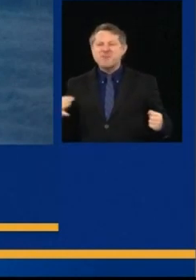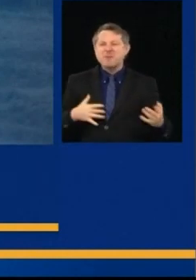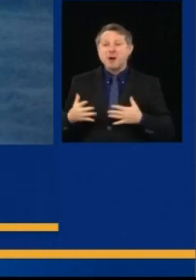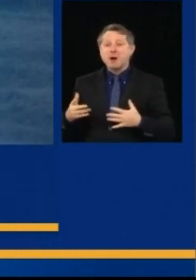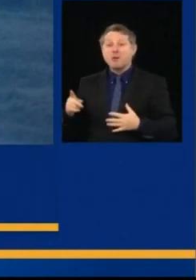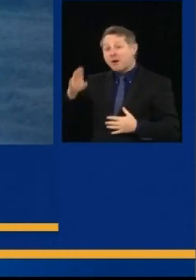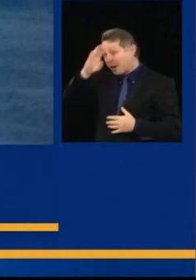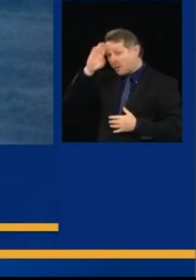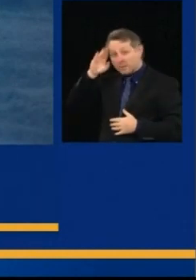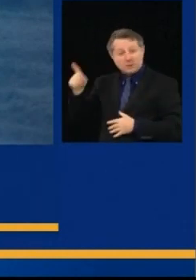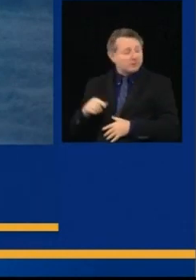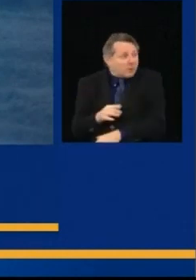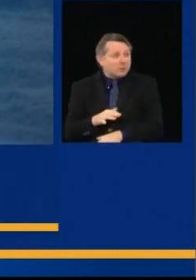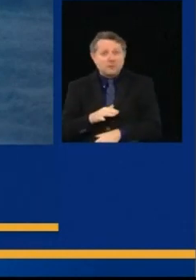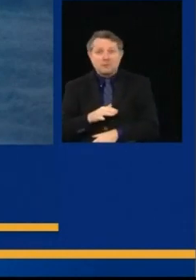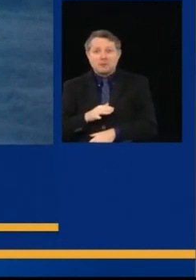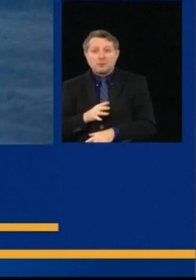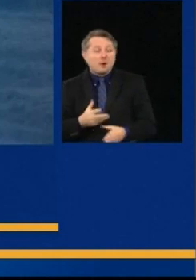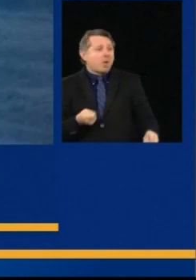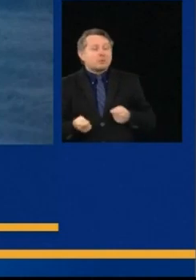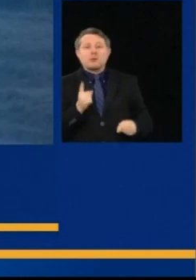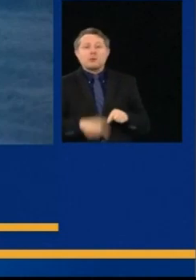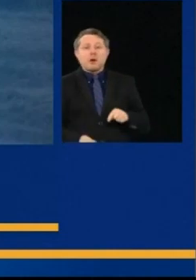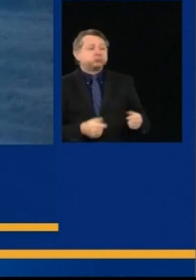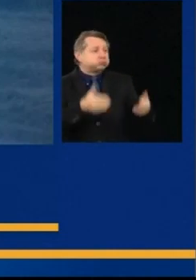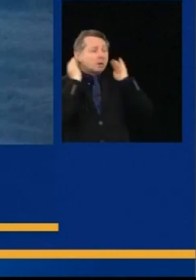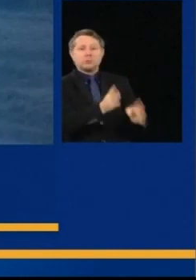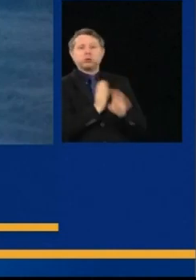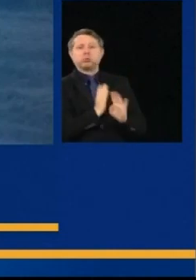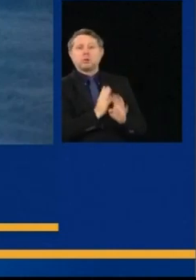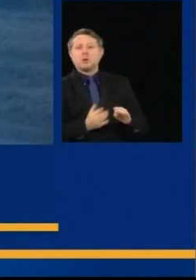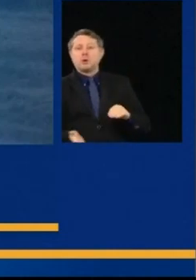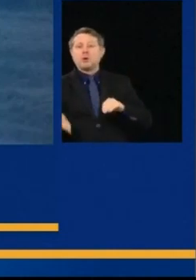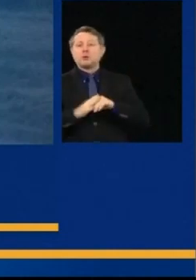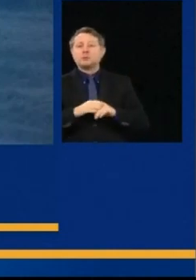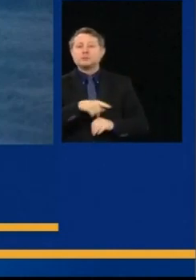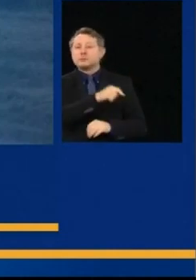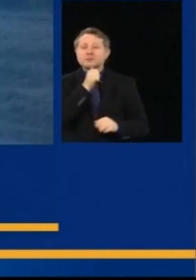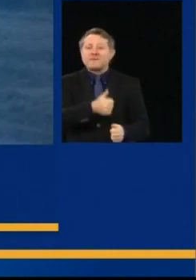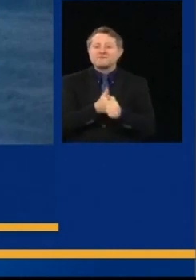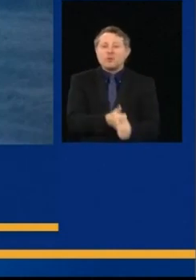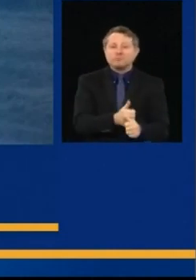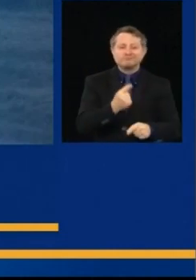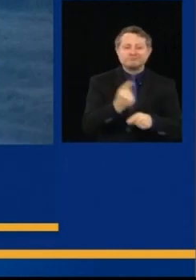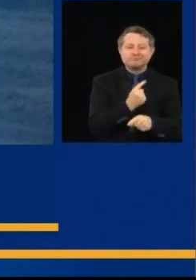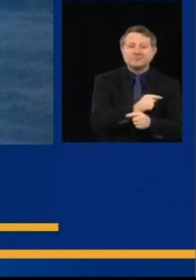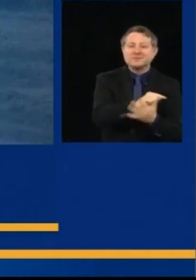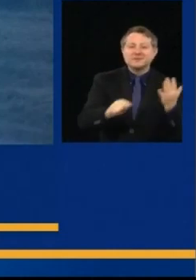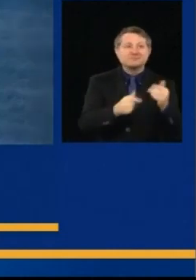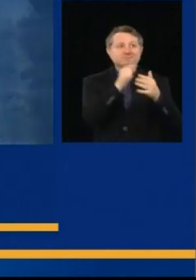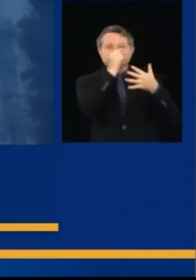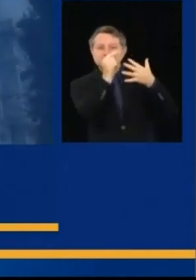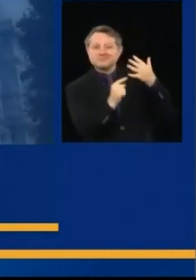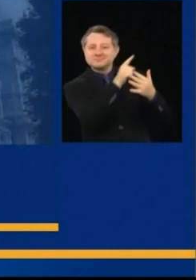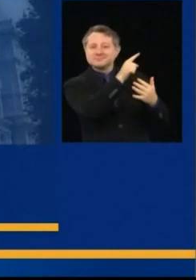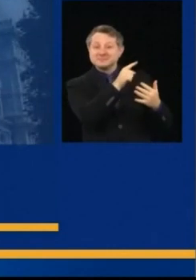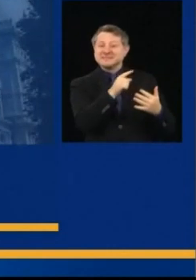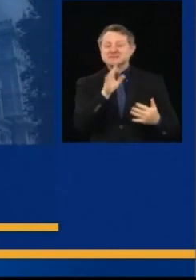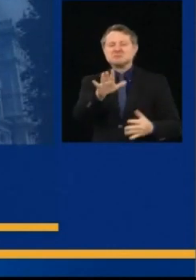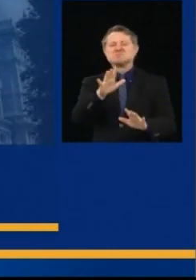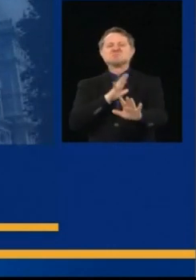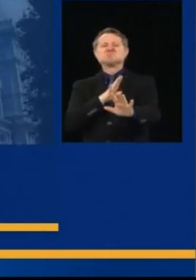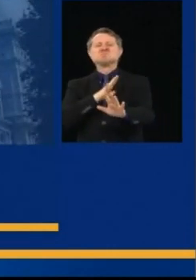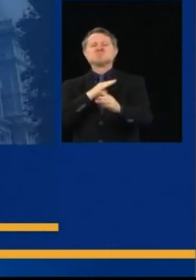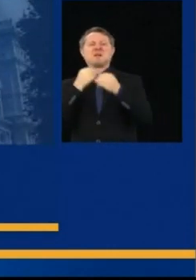people are not taking the right precautions. That's what too soon means. Okay, well then how do we calibrate